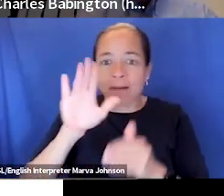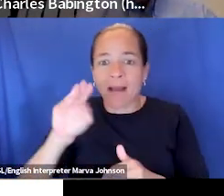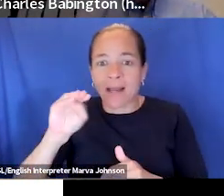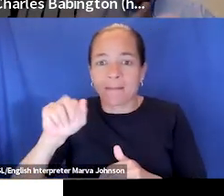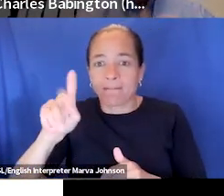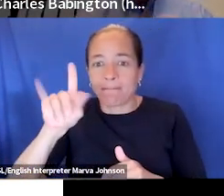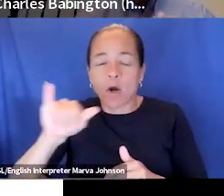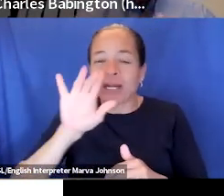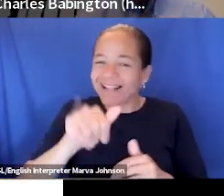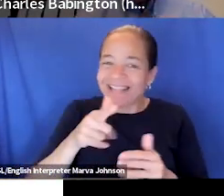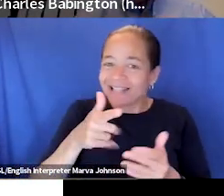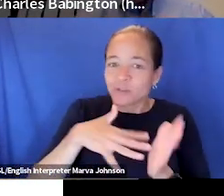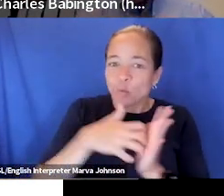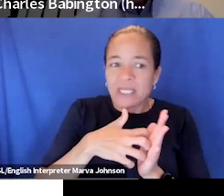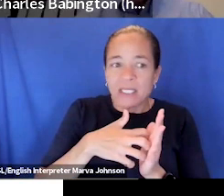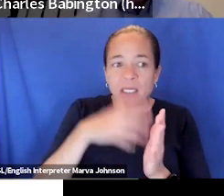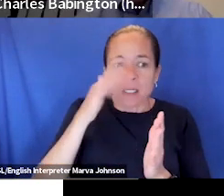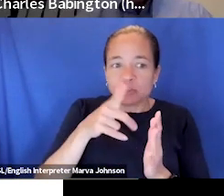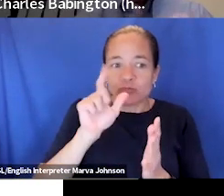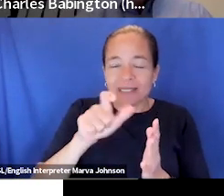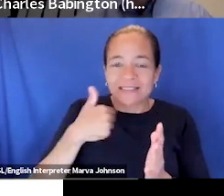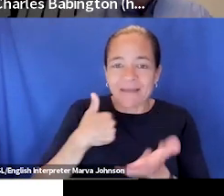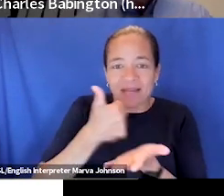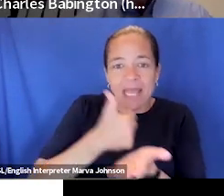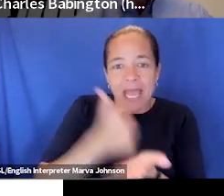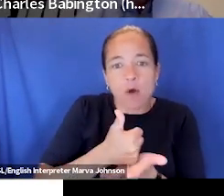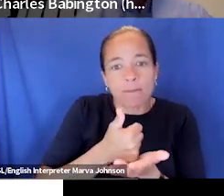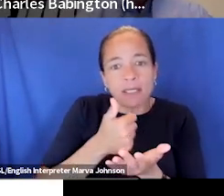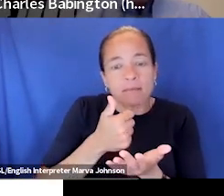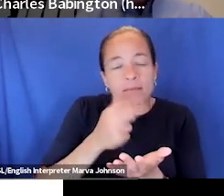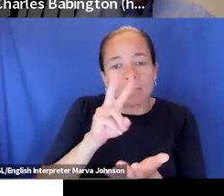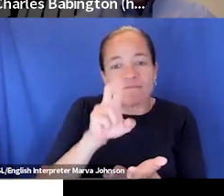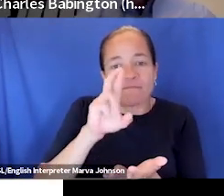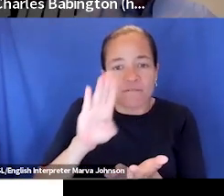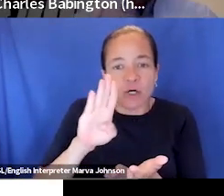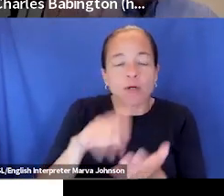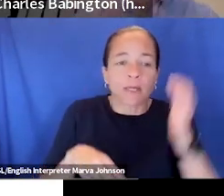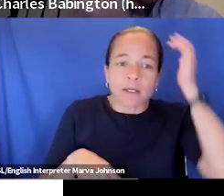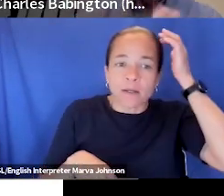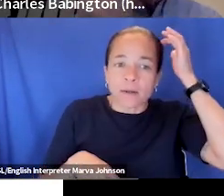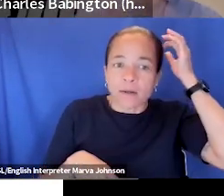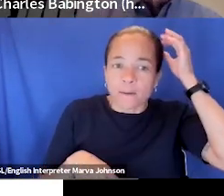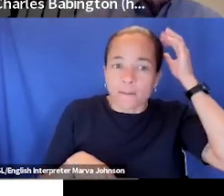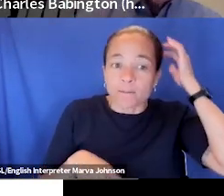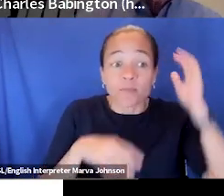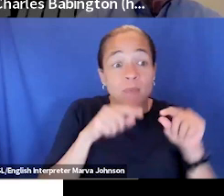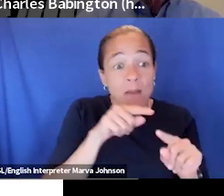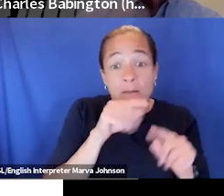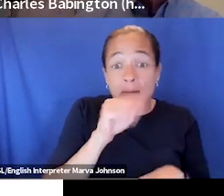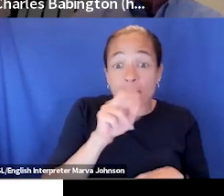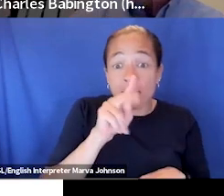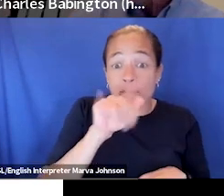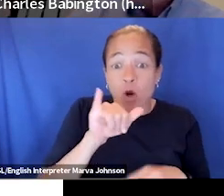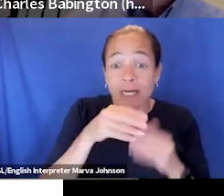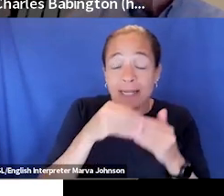helping verb, a weak helping verb, very often a form of the to be verb. So was led by Marty. Marty led the effort, right?